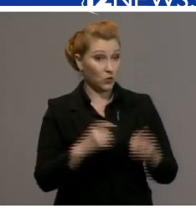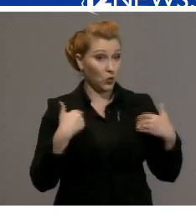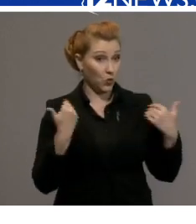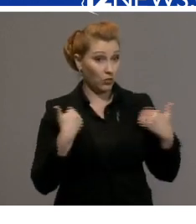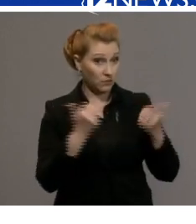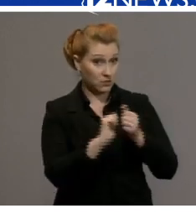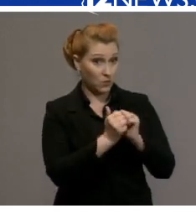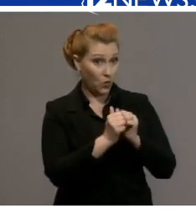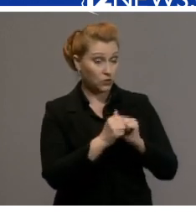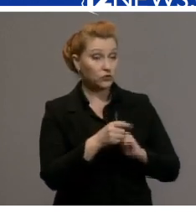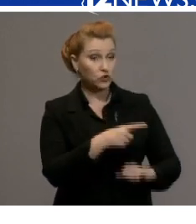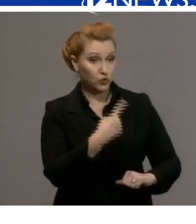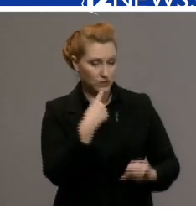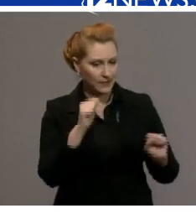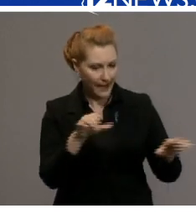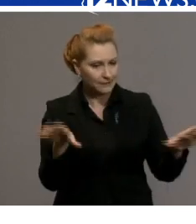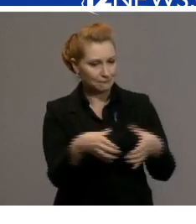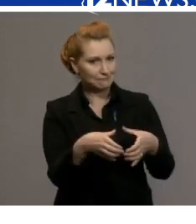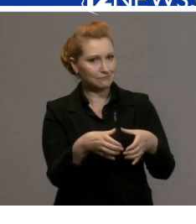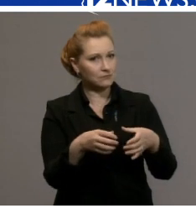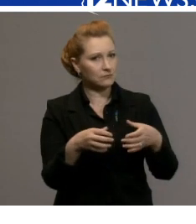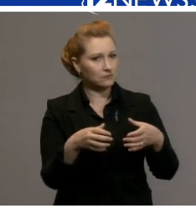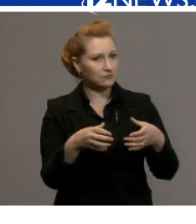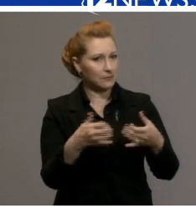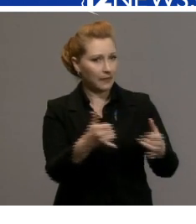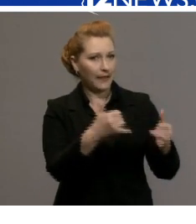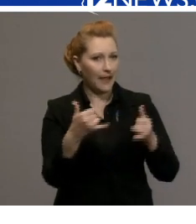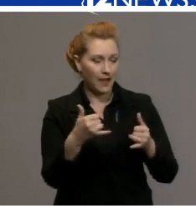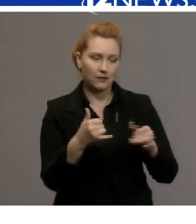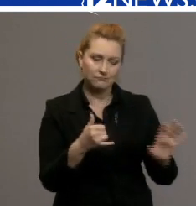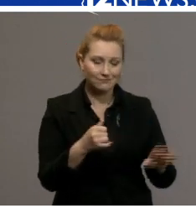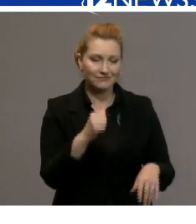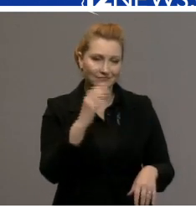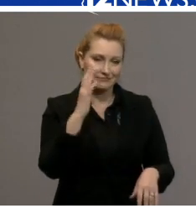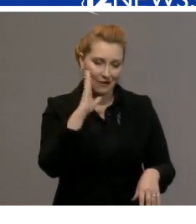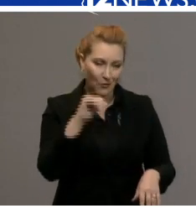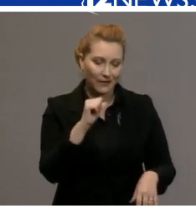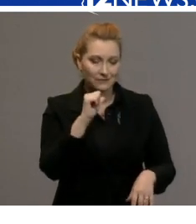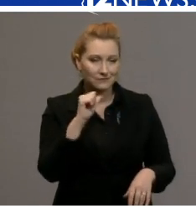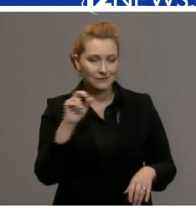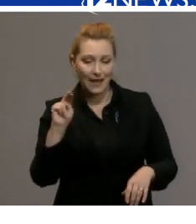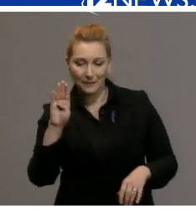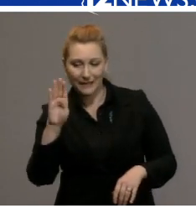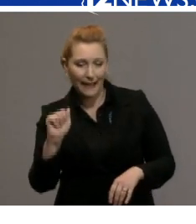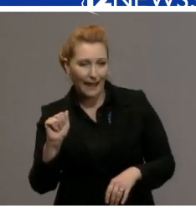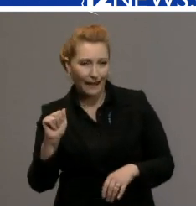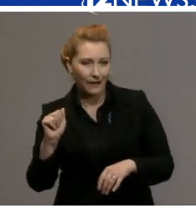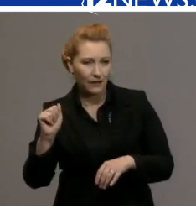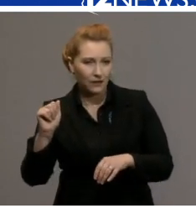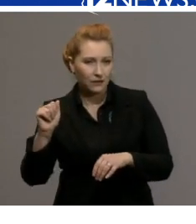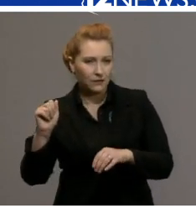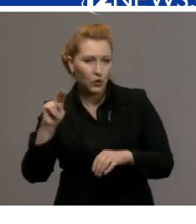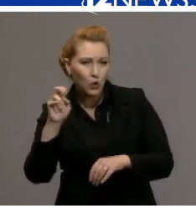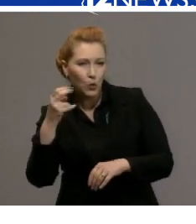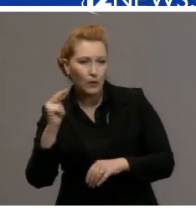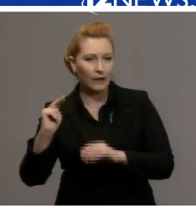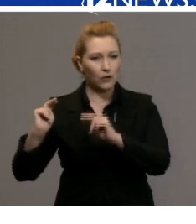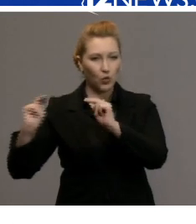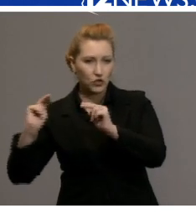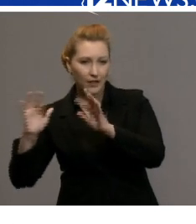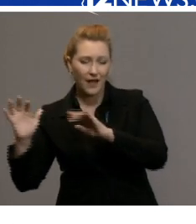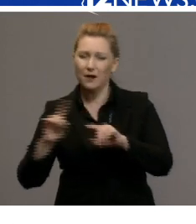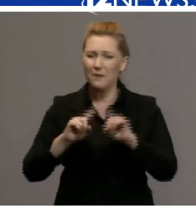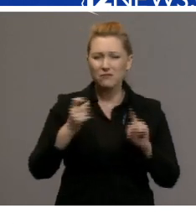gather. Again, this isn't like the NBA with the negotiating. What about, again, people in the stands, parents on the